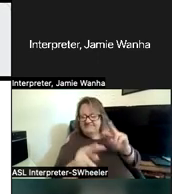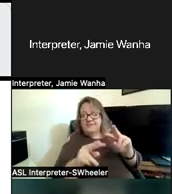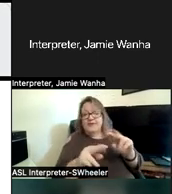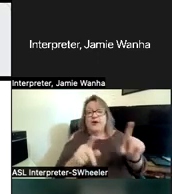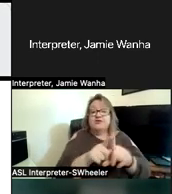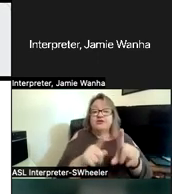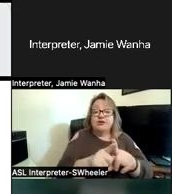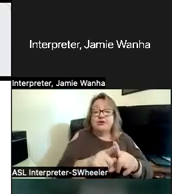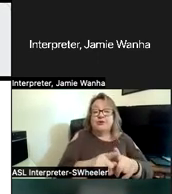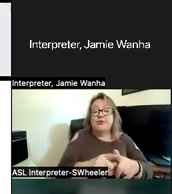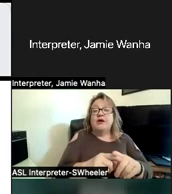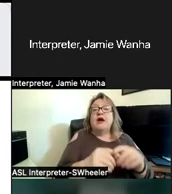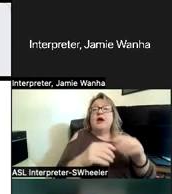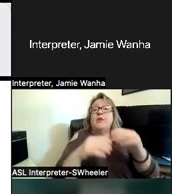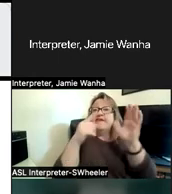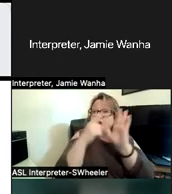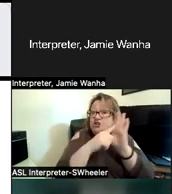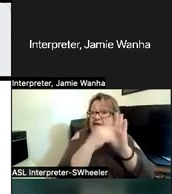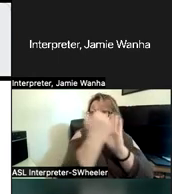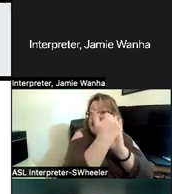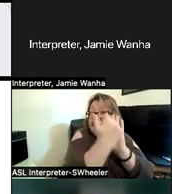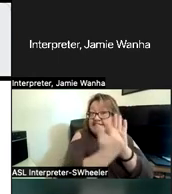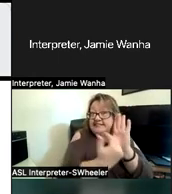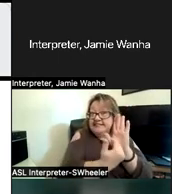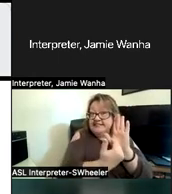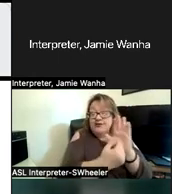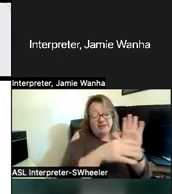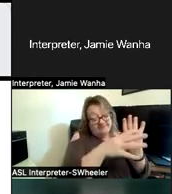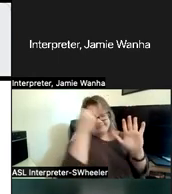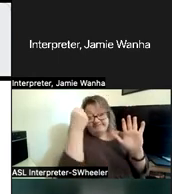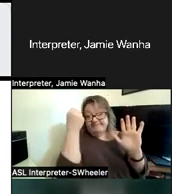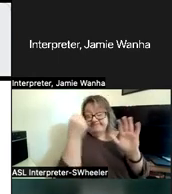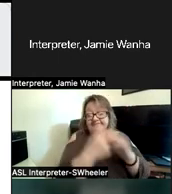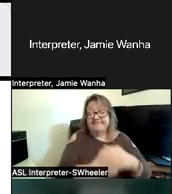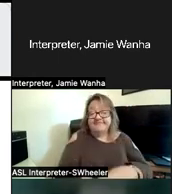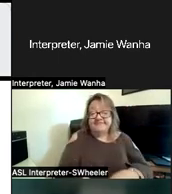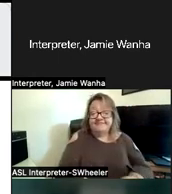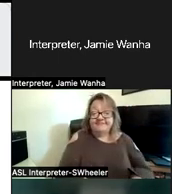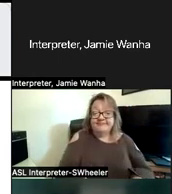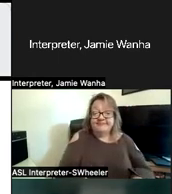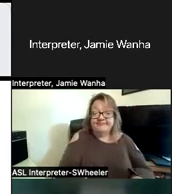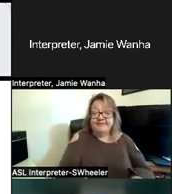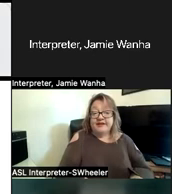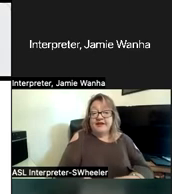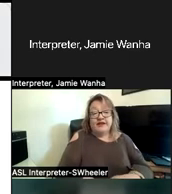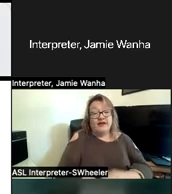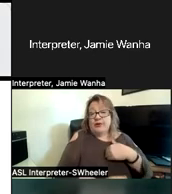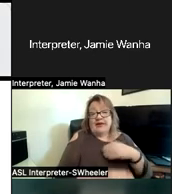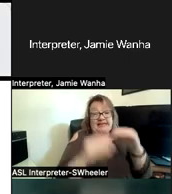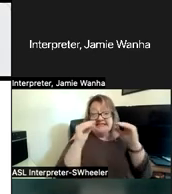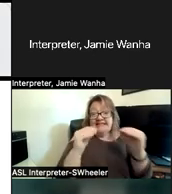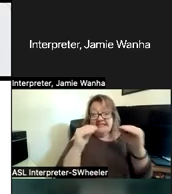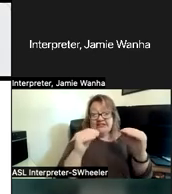free emergency checklists, and we can include one in the free resources a little bit later on earthquakes. We teach, like I said, those